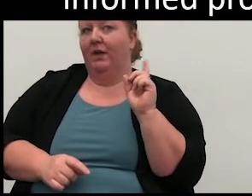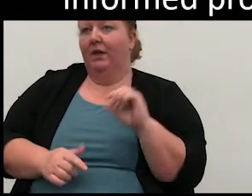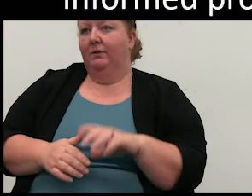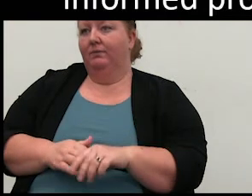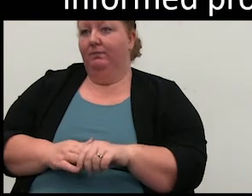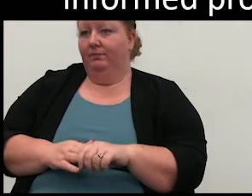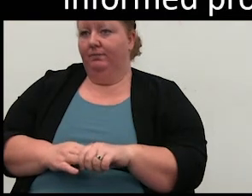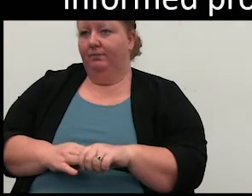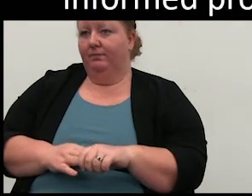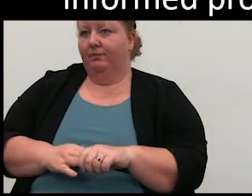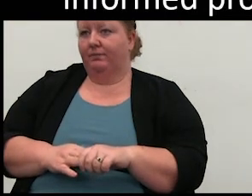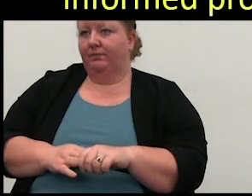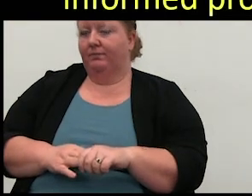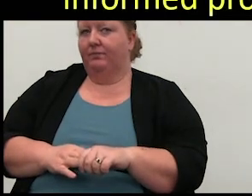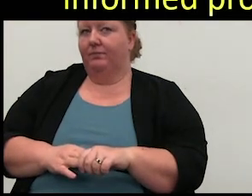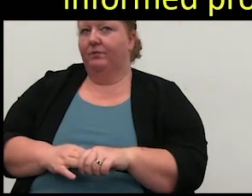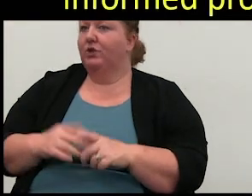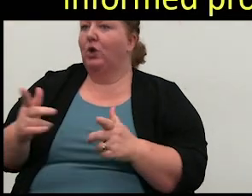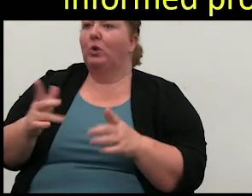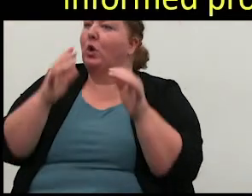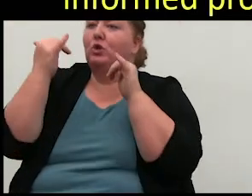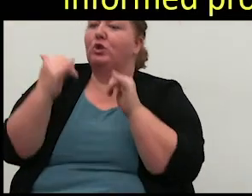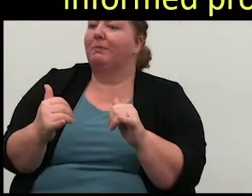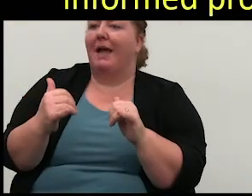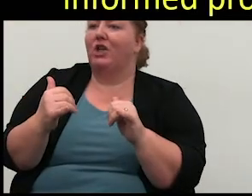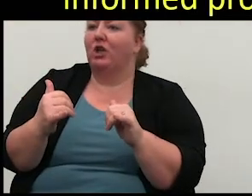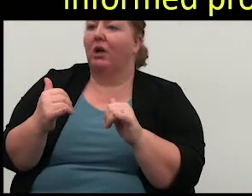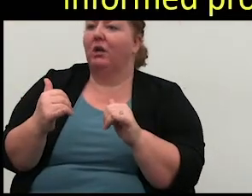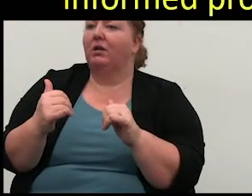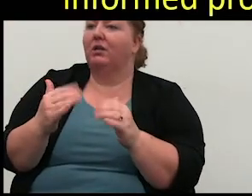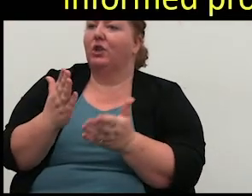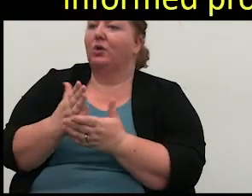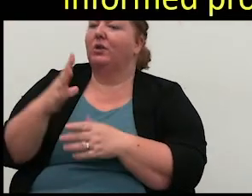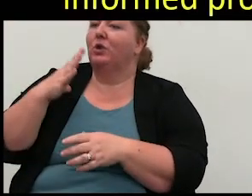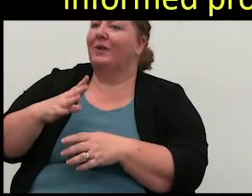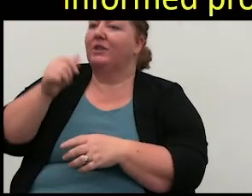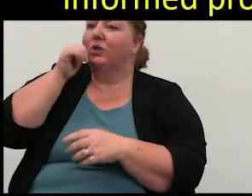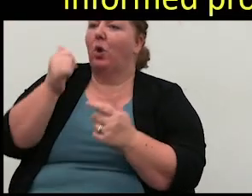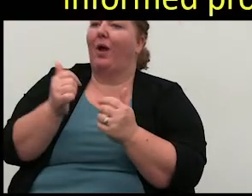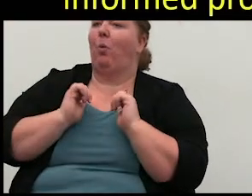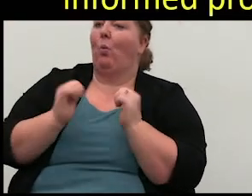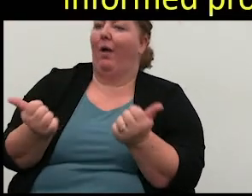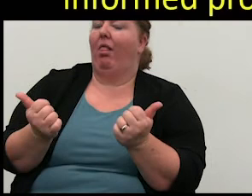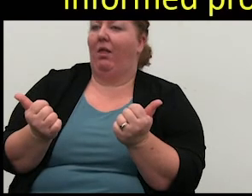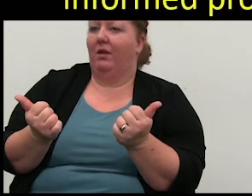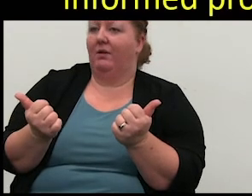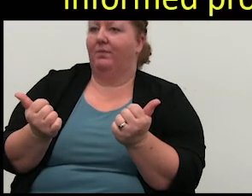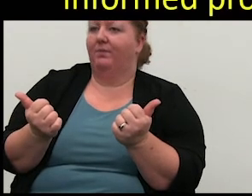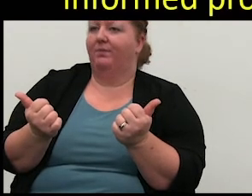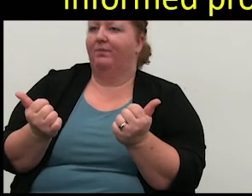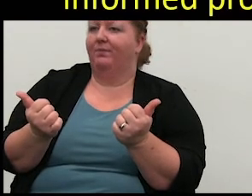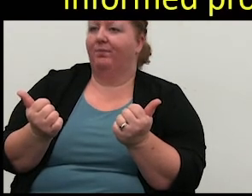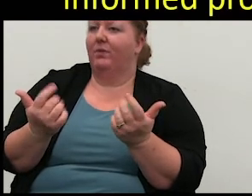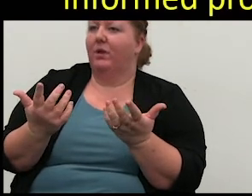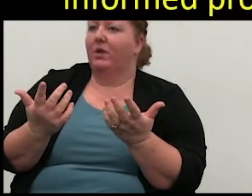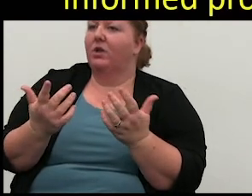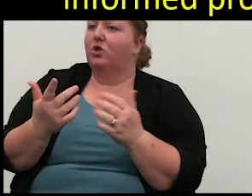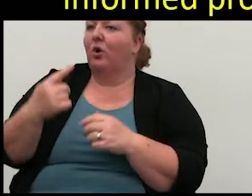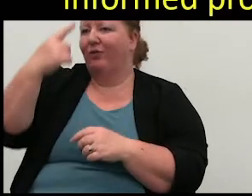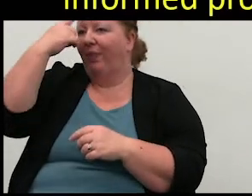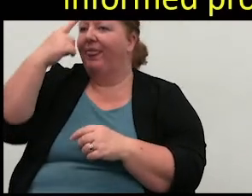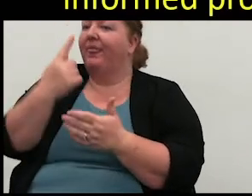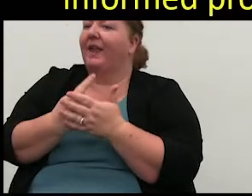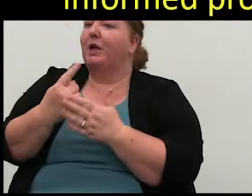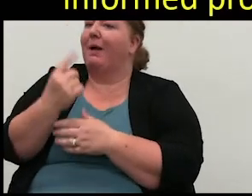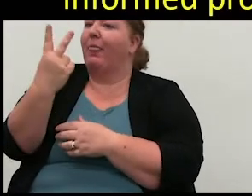audience. And finally, don't just measure how much, measure how well. What they mean is, remember the A/B testing of the two lots of arrows to see